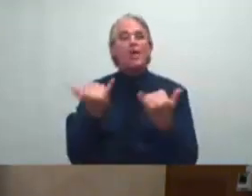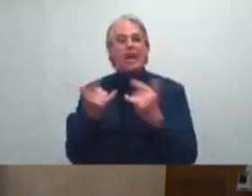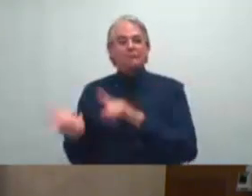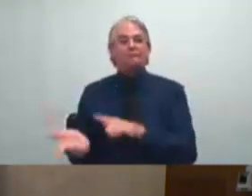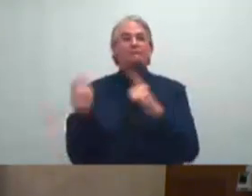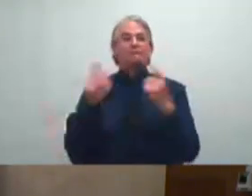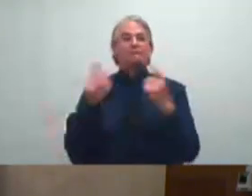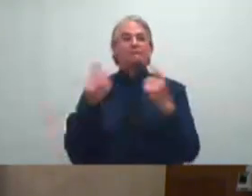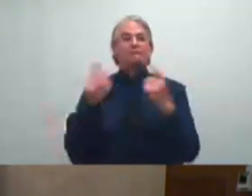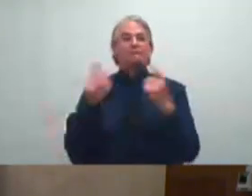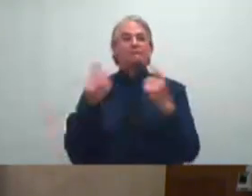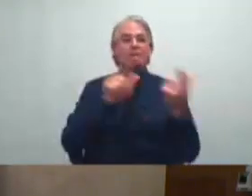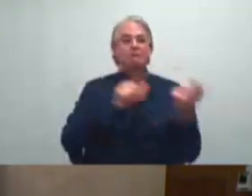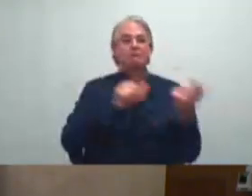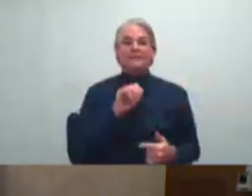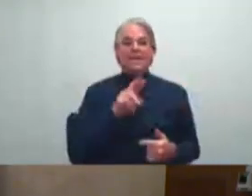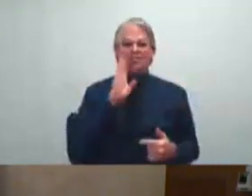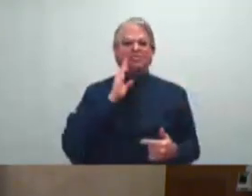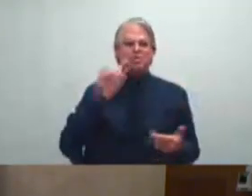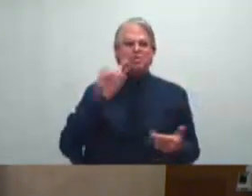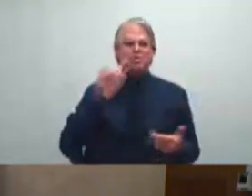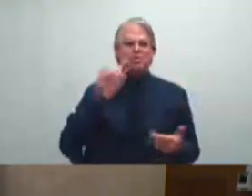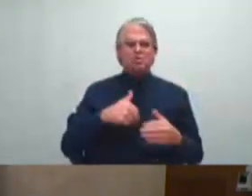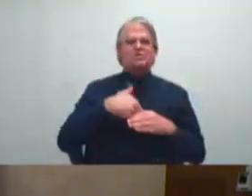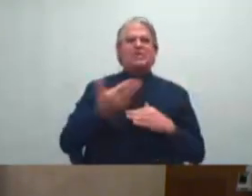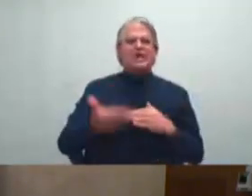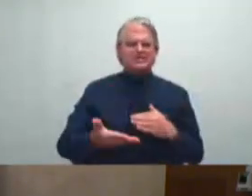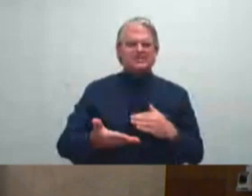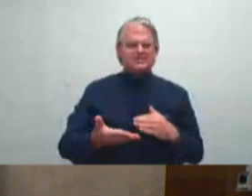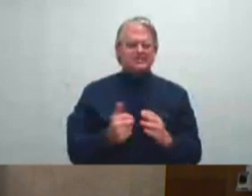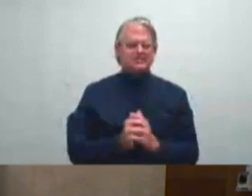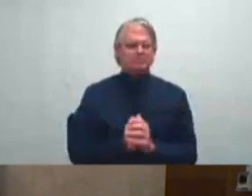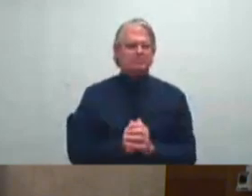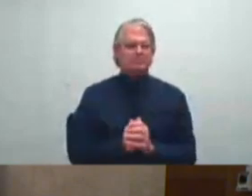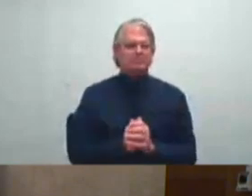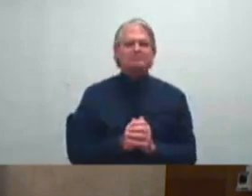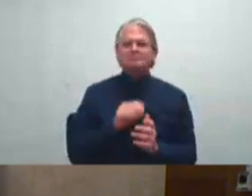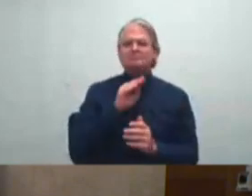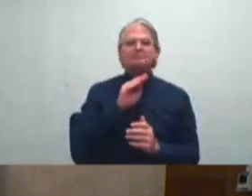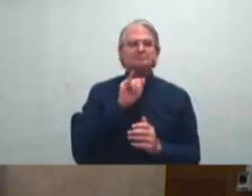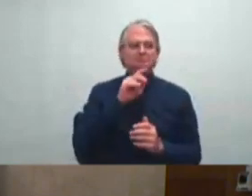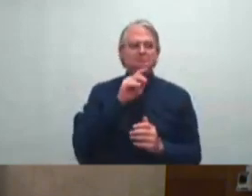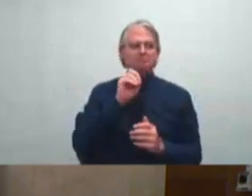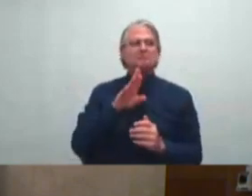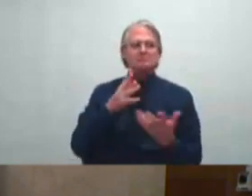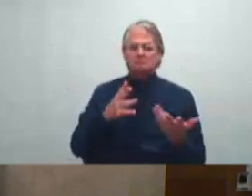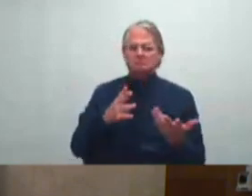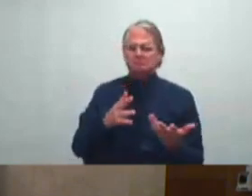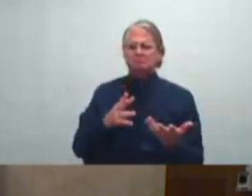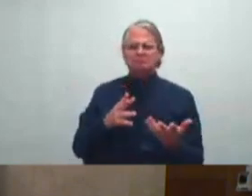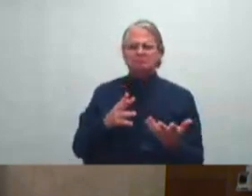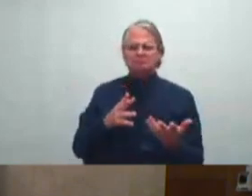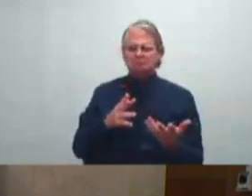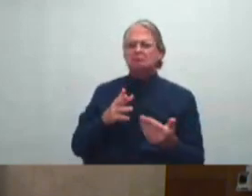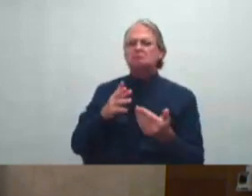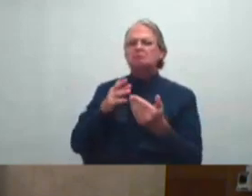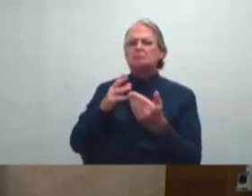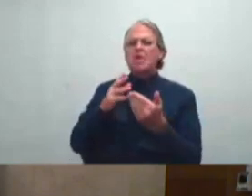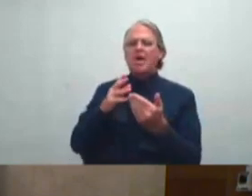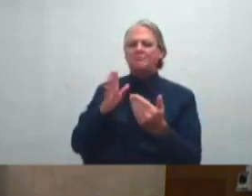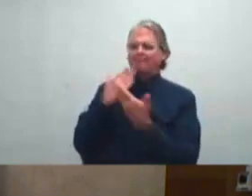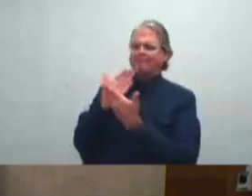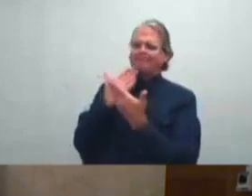much. You really hit so many important points, and I want to say thank you. It's so